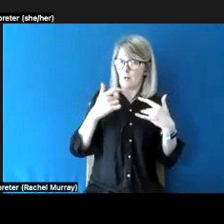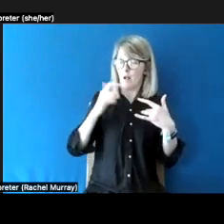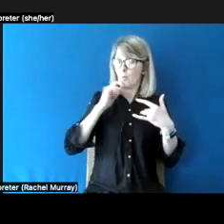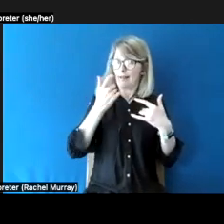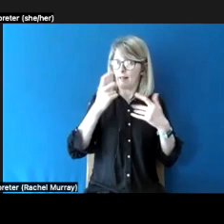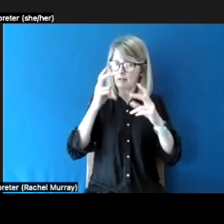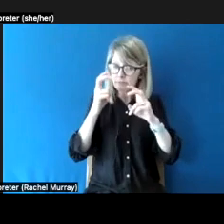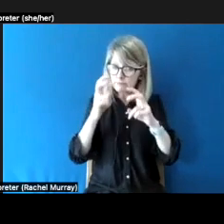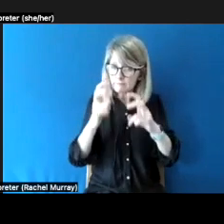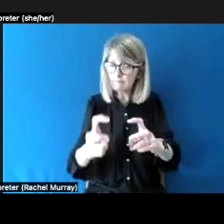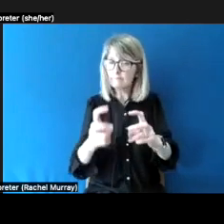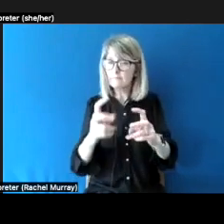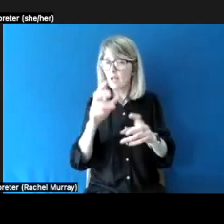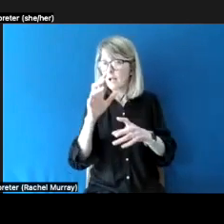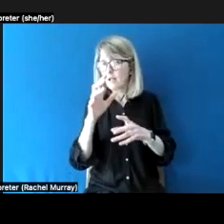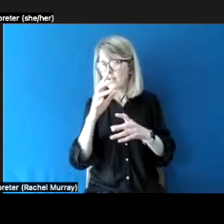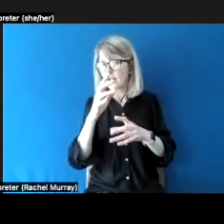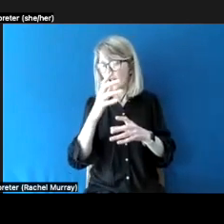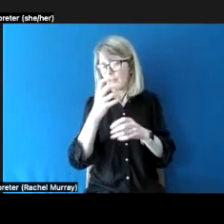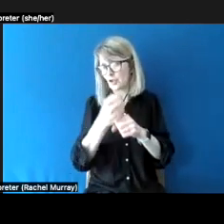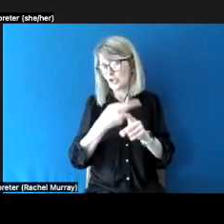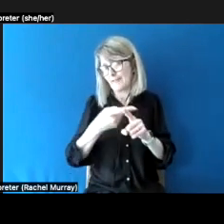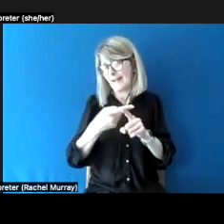of Church of England.